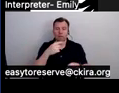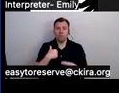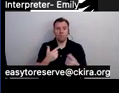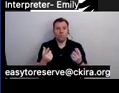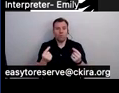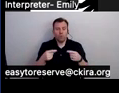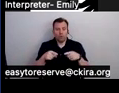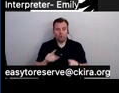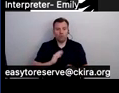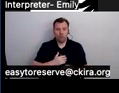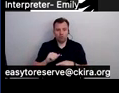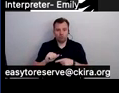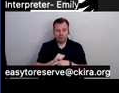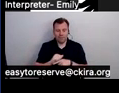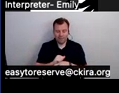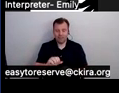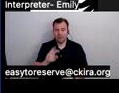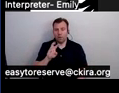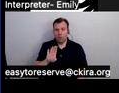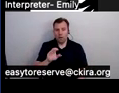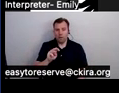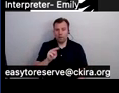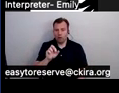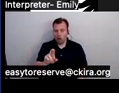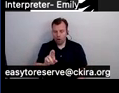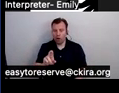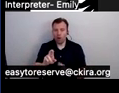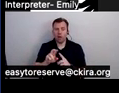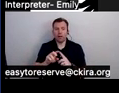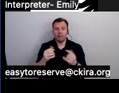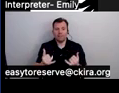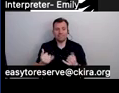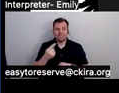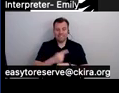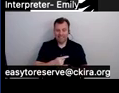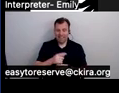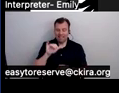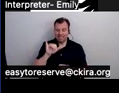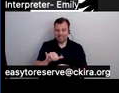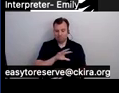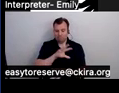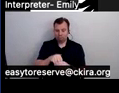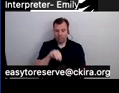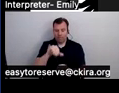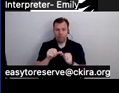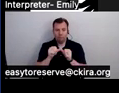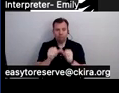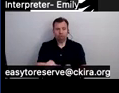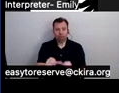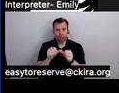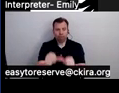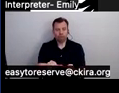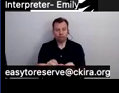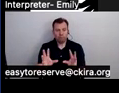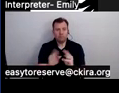training program are webinars on a bi-monthly basis, and today's session is part of that ongoing series. We do